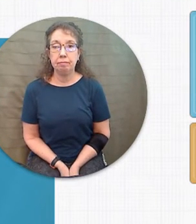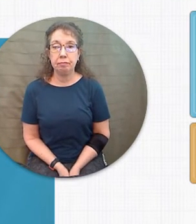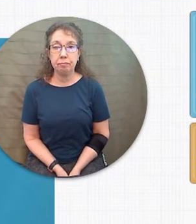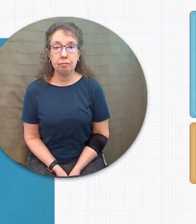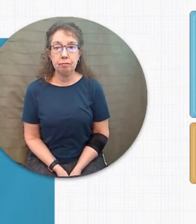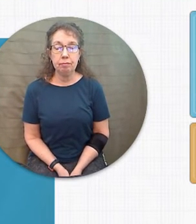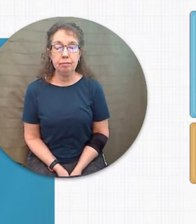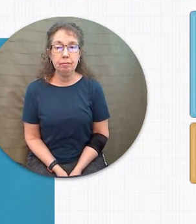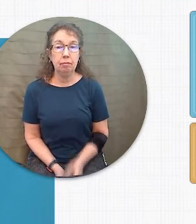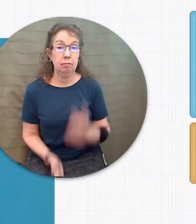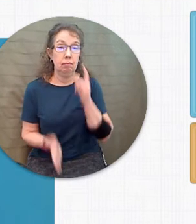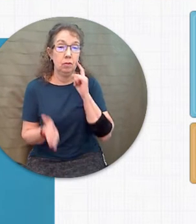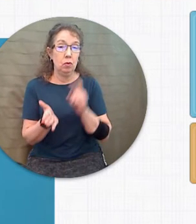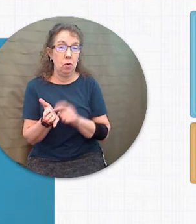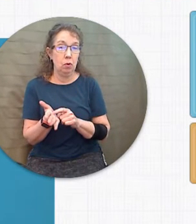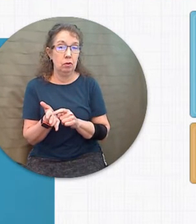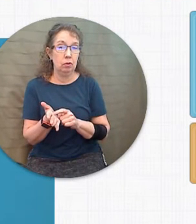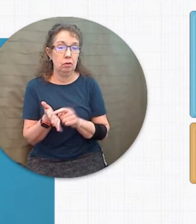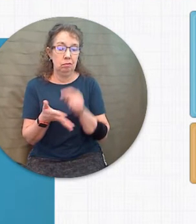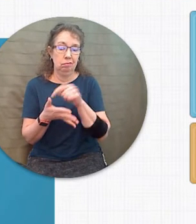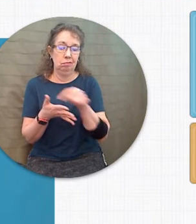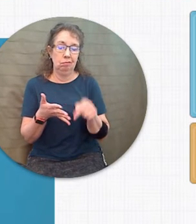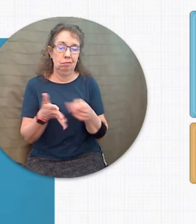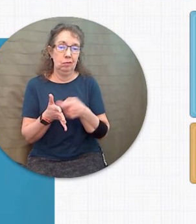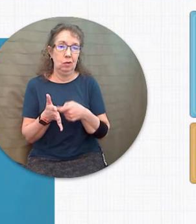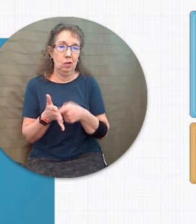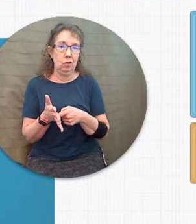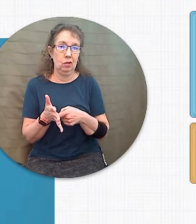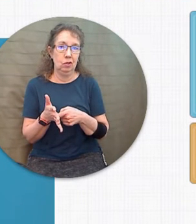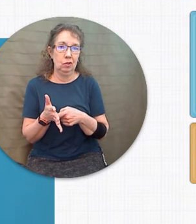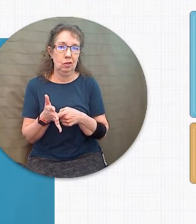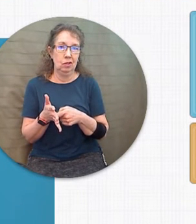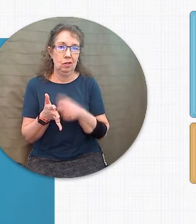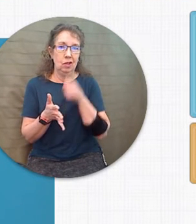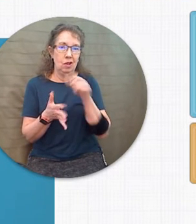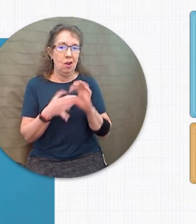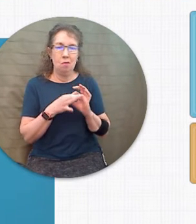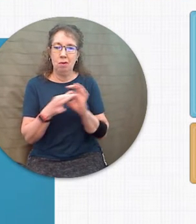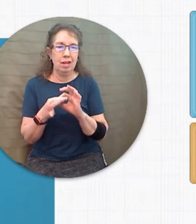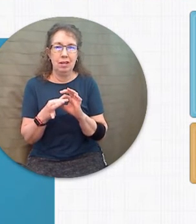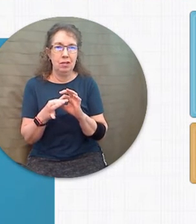And what you notice is that these closing costs have very little to do with the